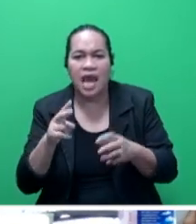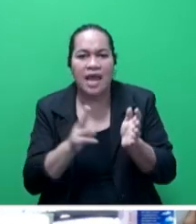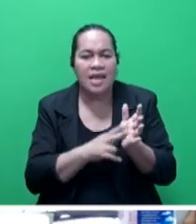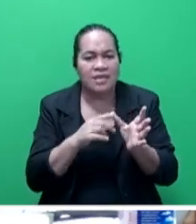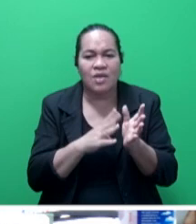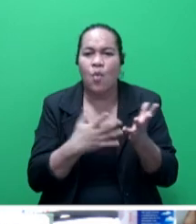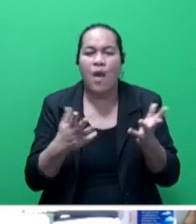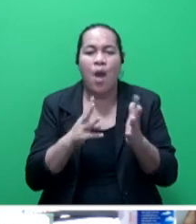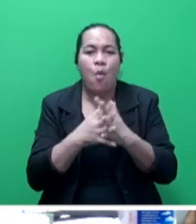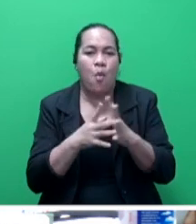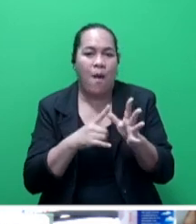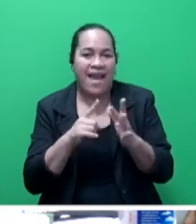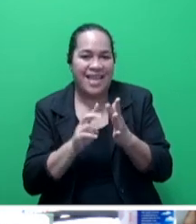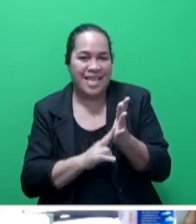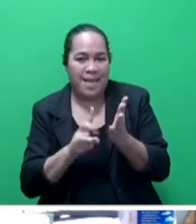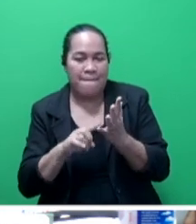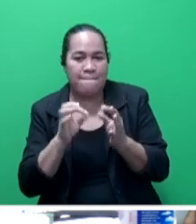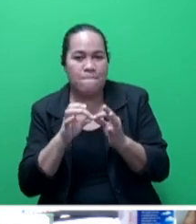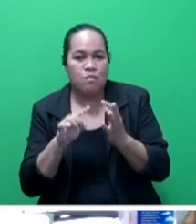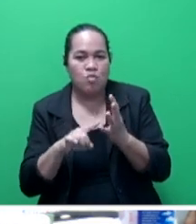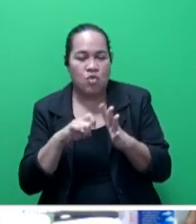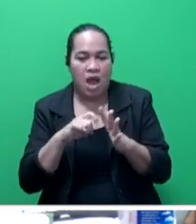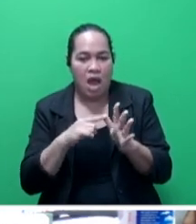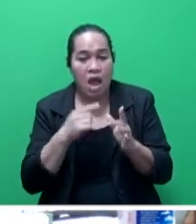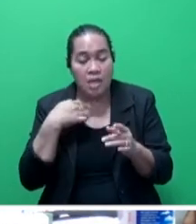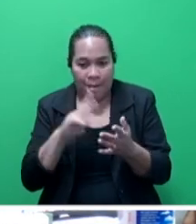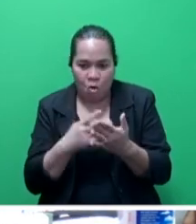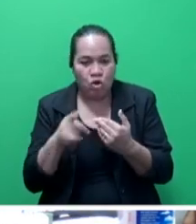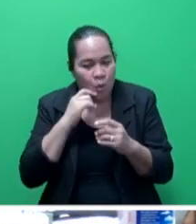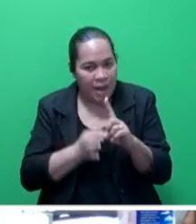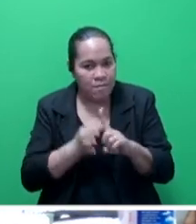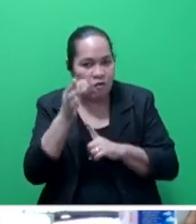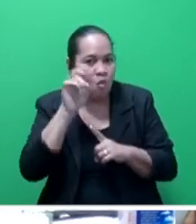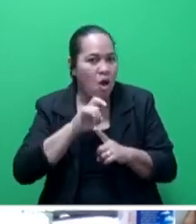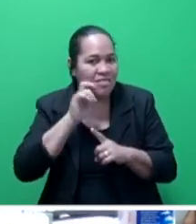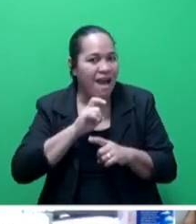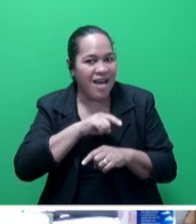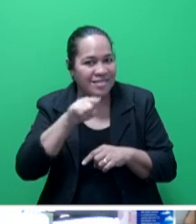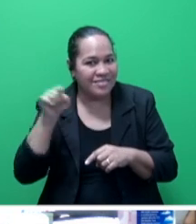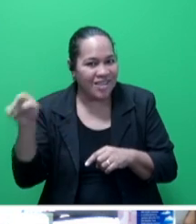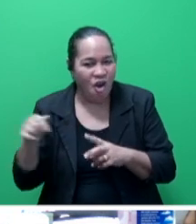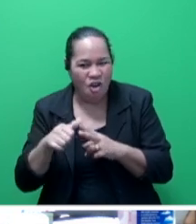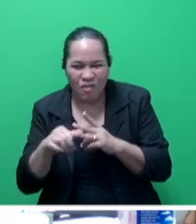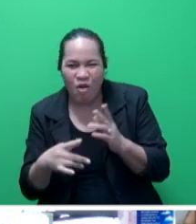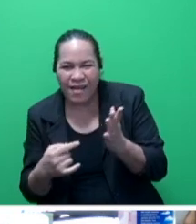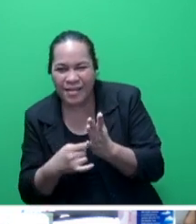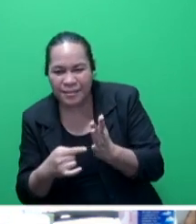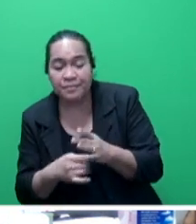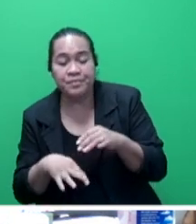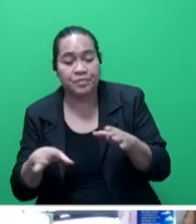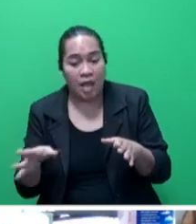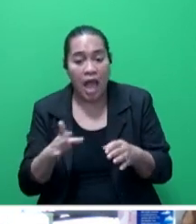in Wenimbuka. These are some of the projects that will improve rural water and rural sanitation, Mr. Speaker, sir. On government